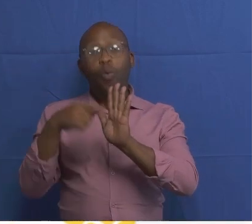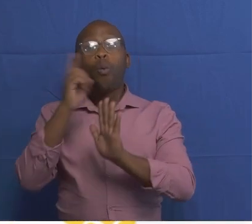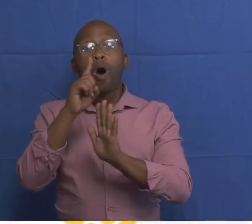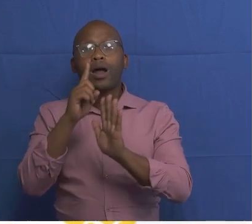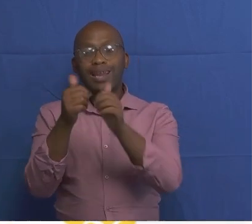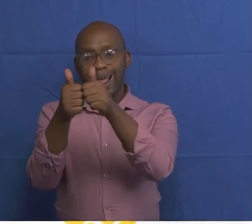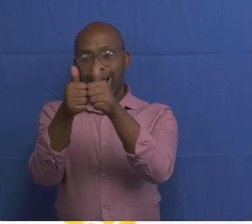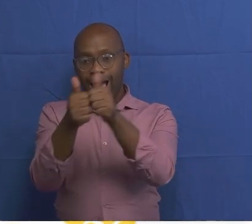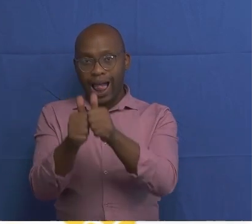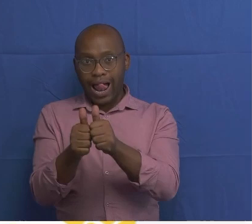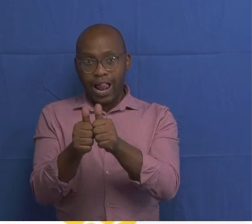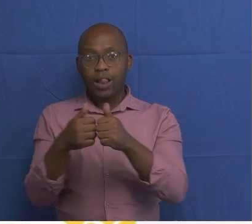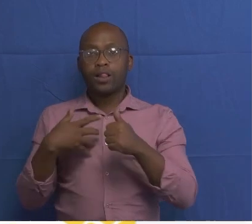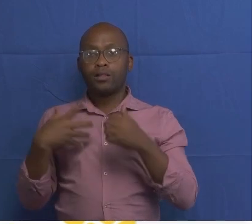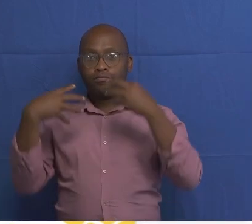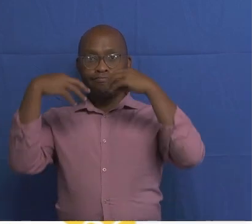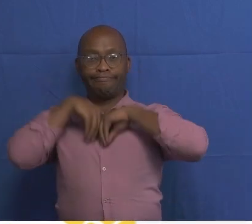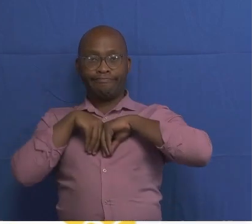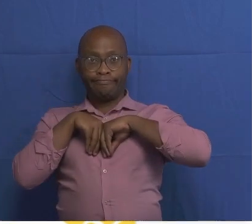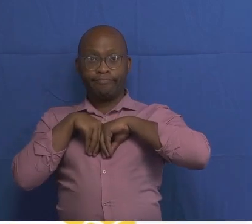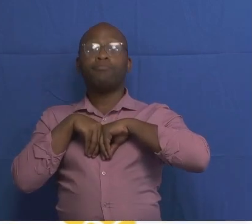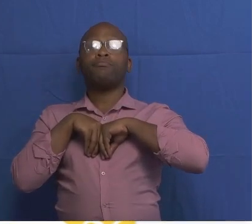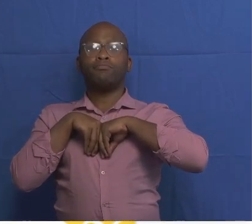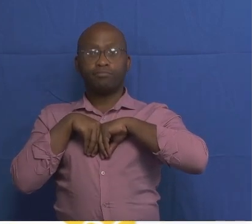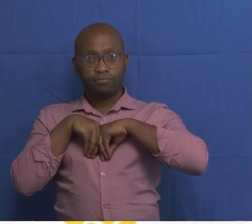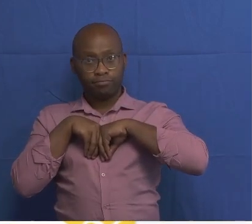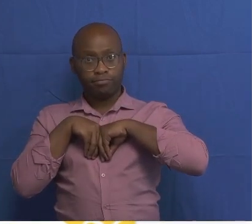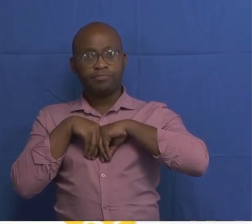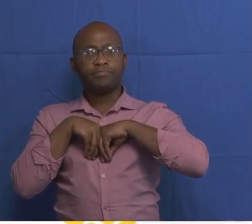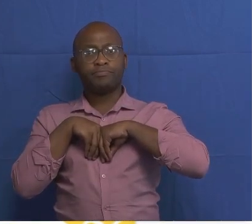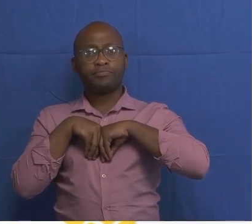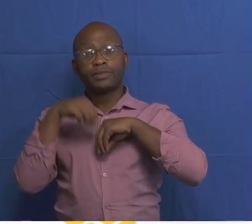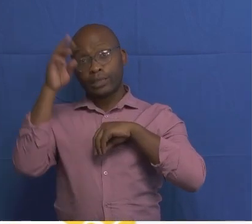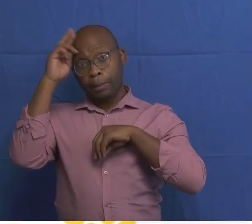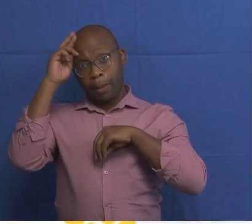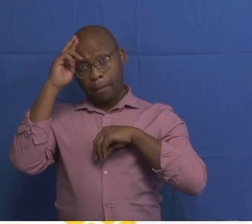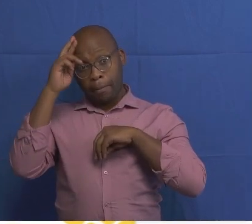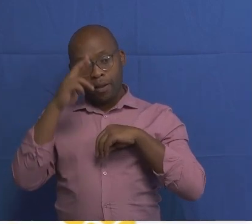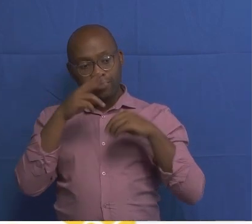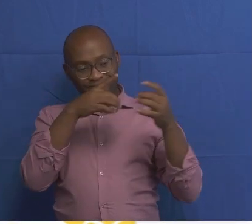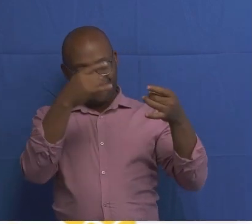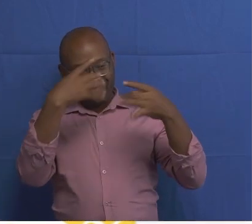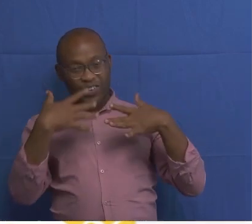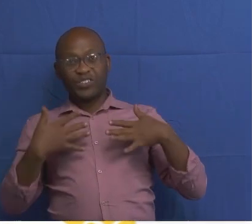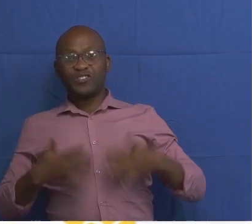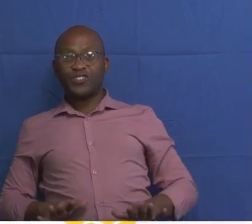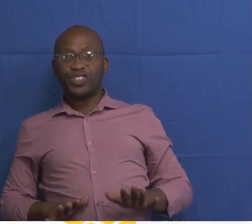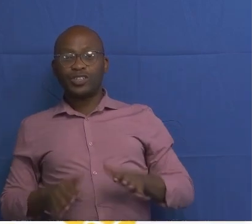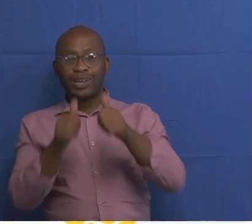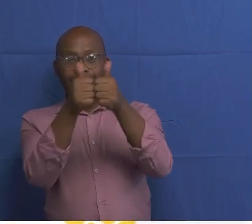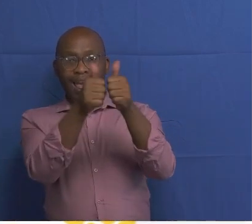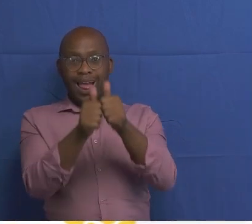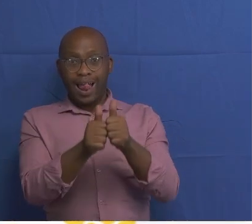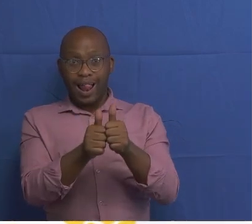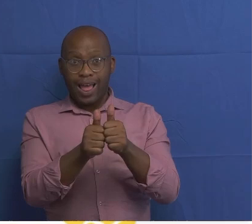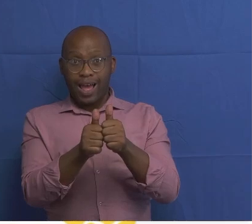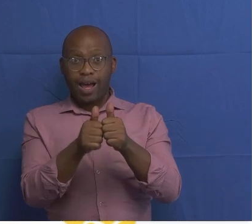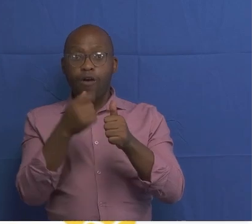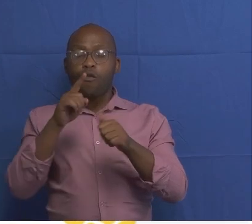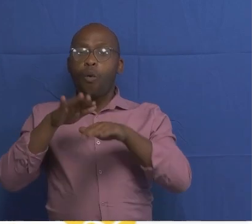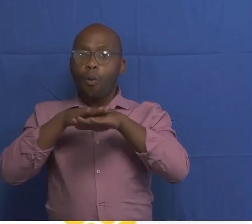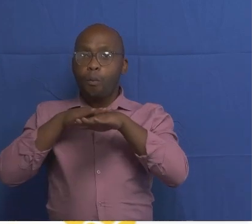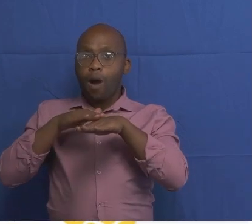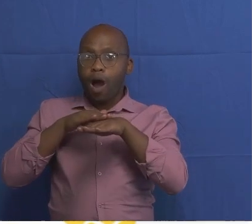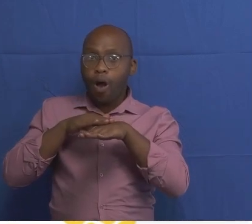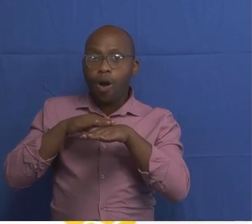been inherited. And remember, we were given an allele here for eye color, which is small letter B for blue